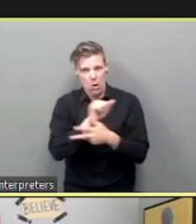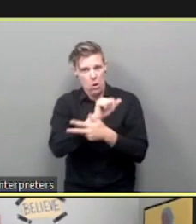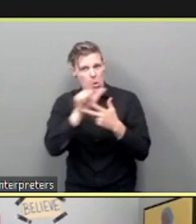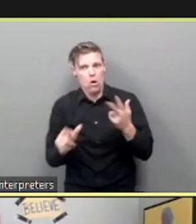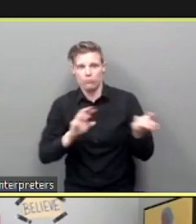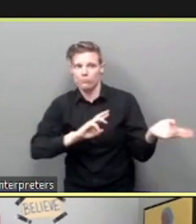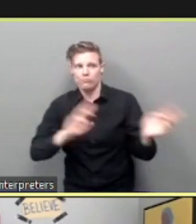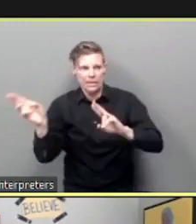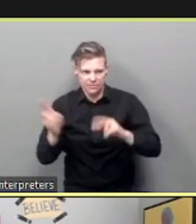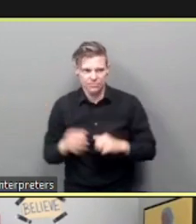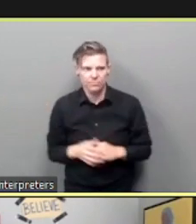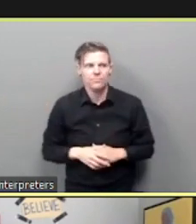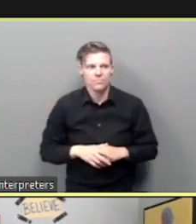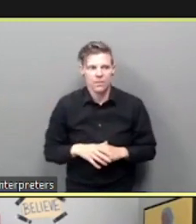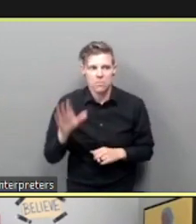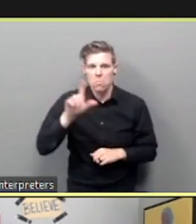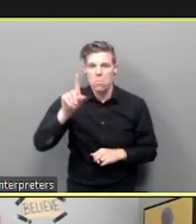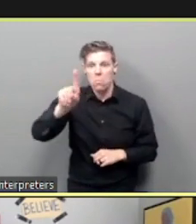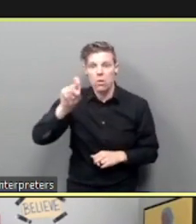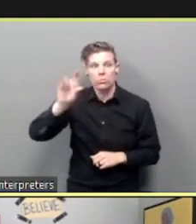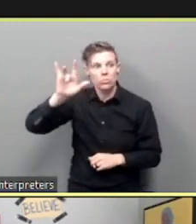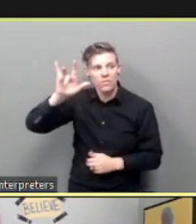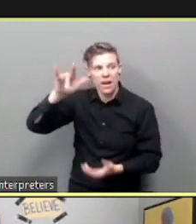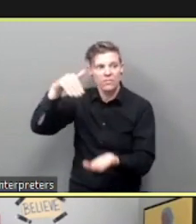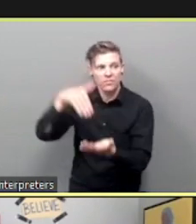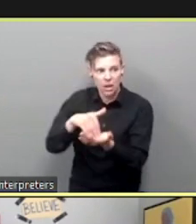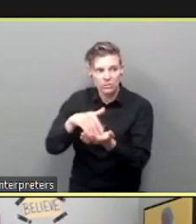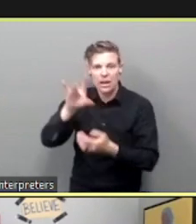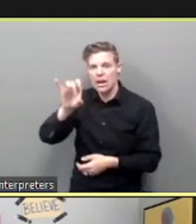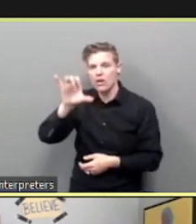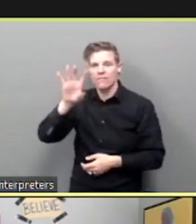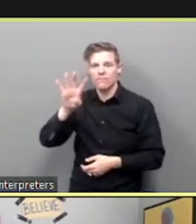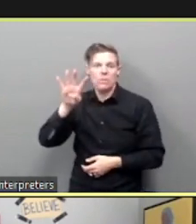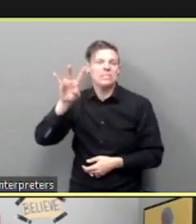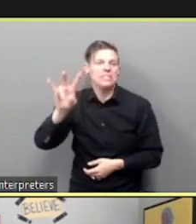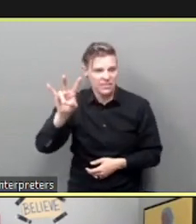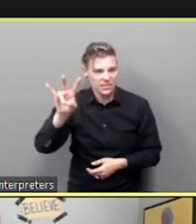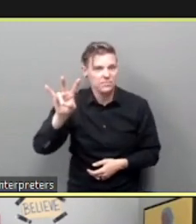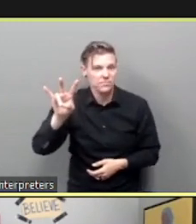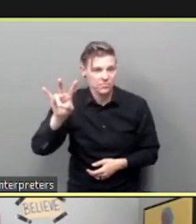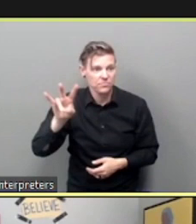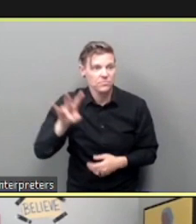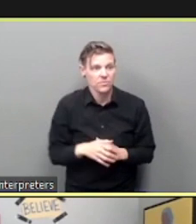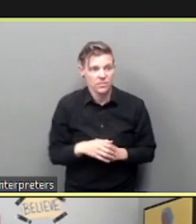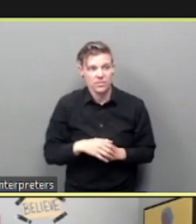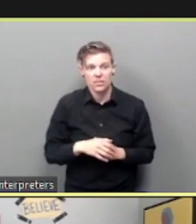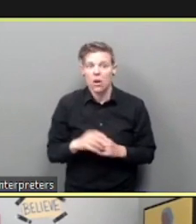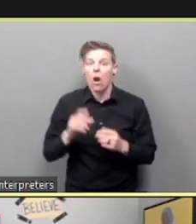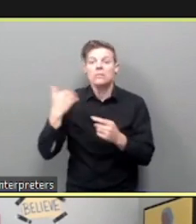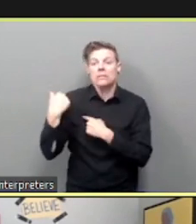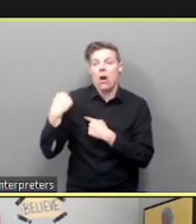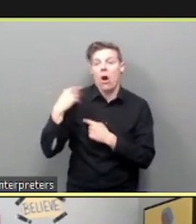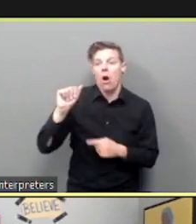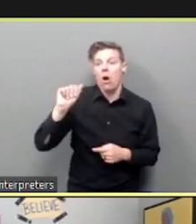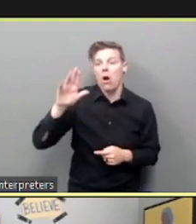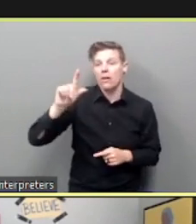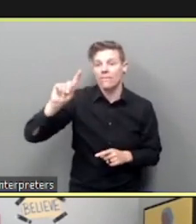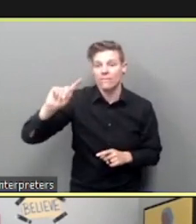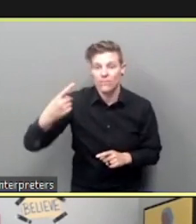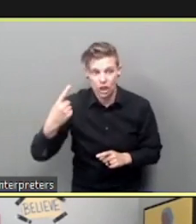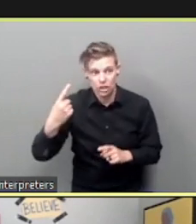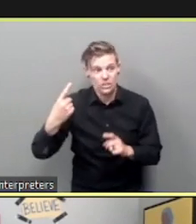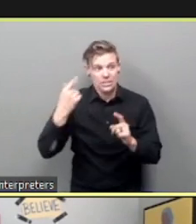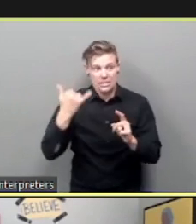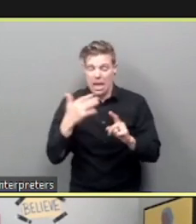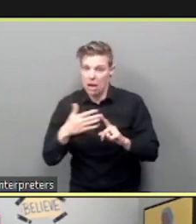125,843 total booster doses administered since August 1st. So good job, everybody in the community, for